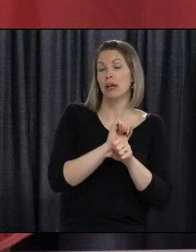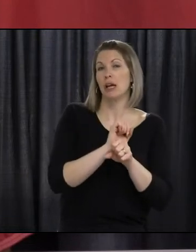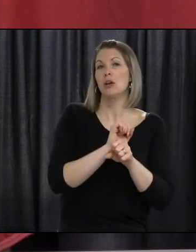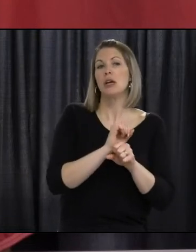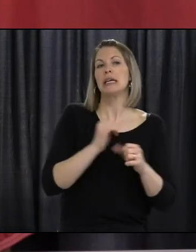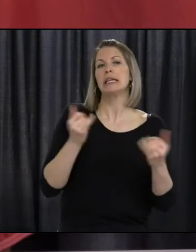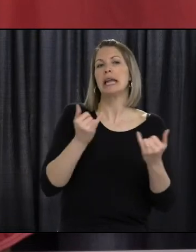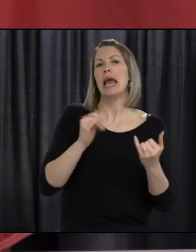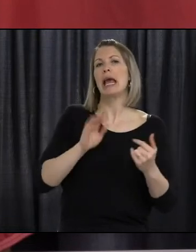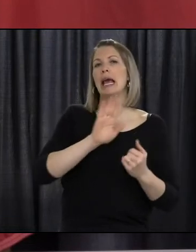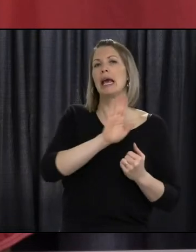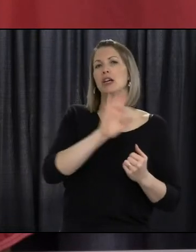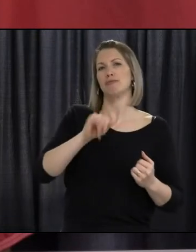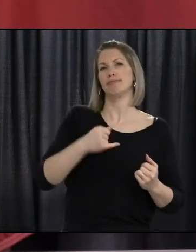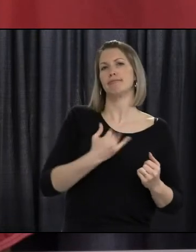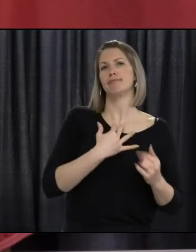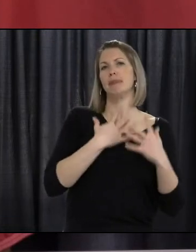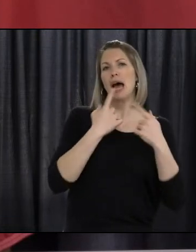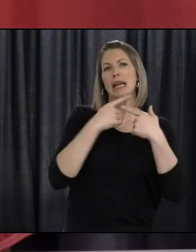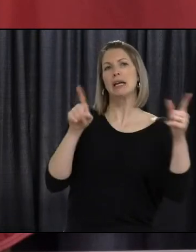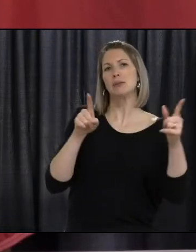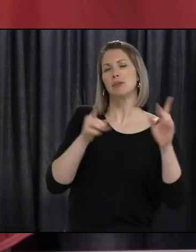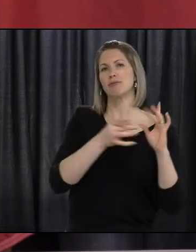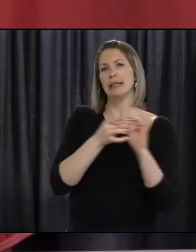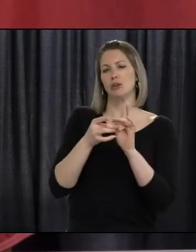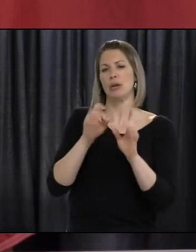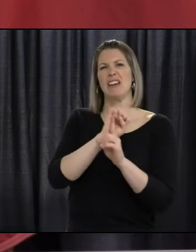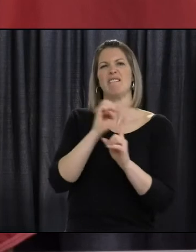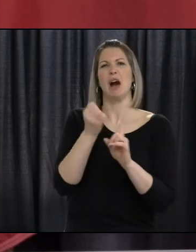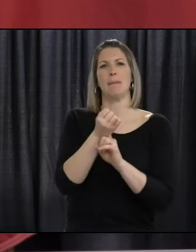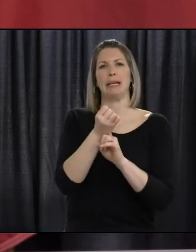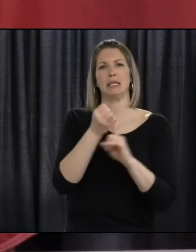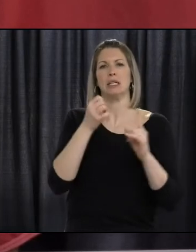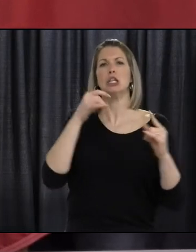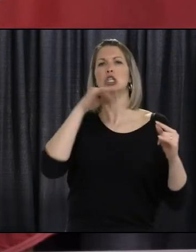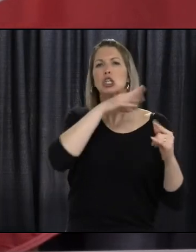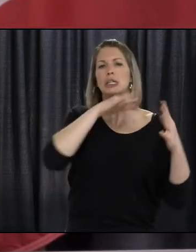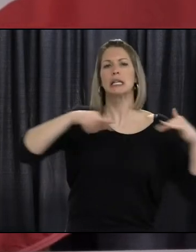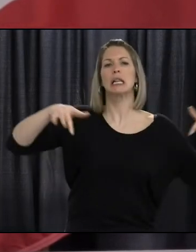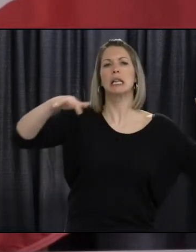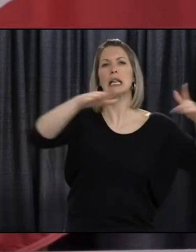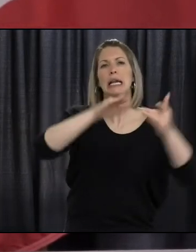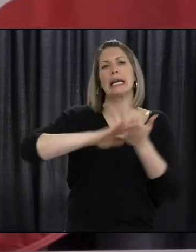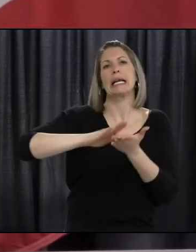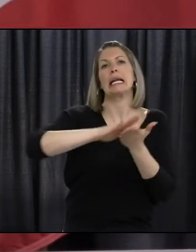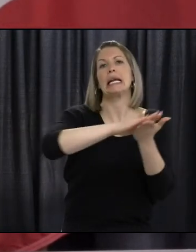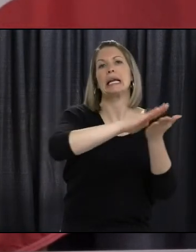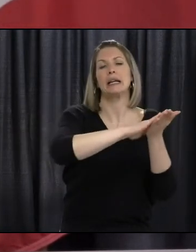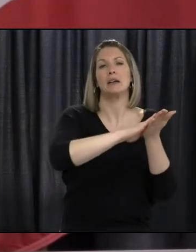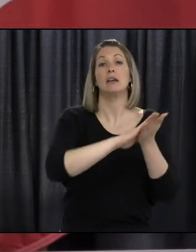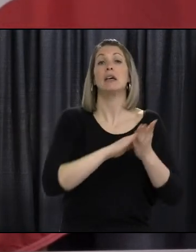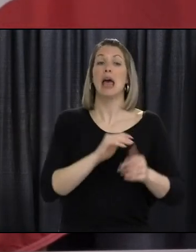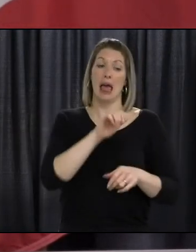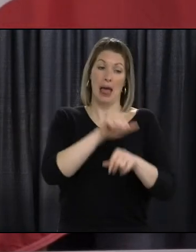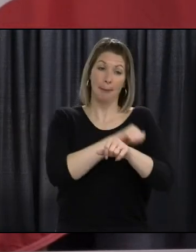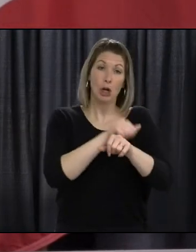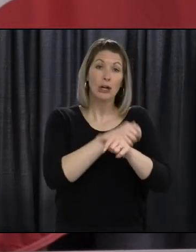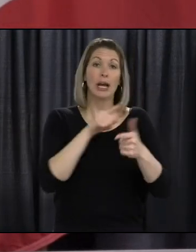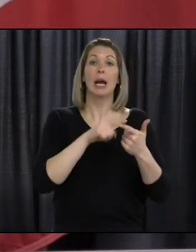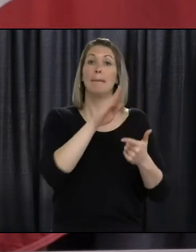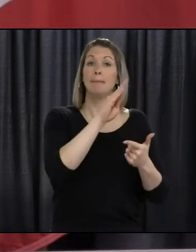environmental issues. So we have two things here. This is about addressing orphan wells in places like Alberta, Saskatchewan, and